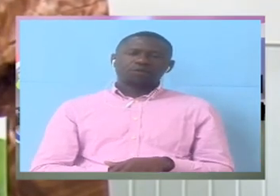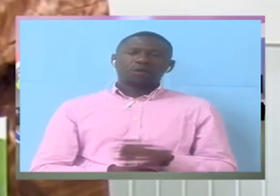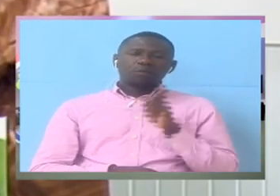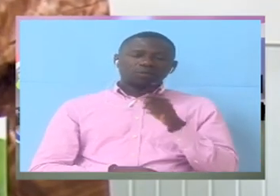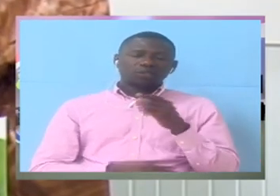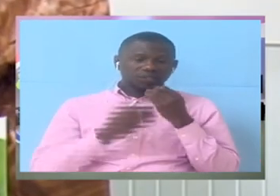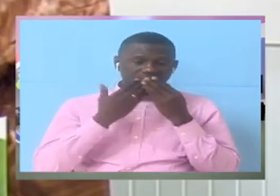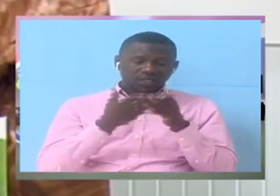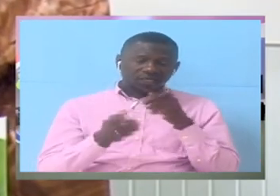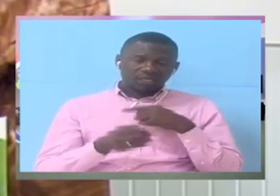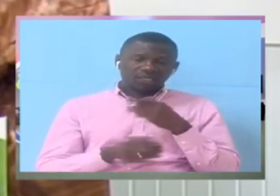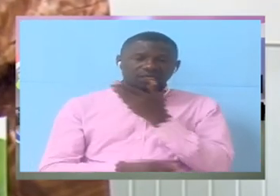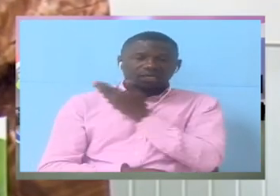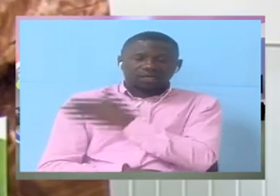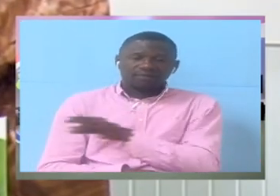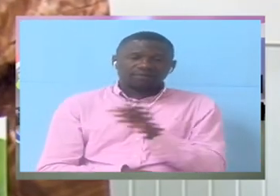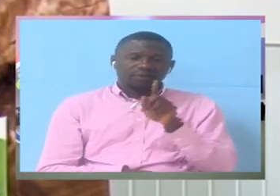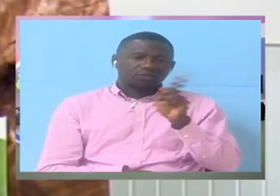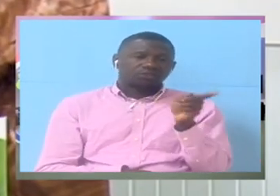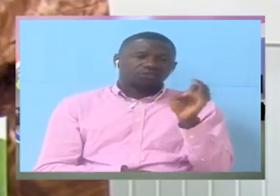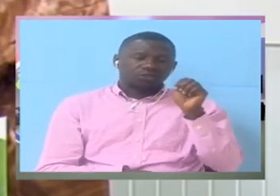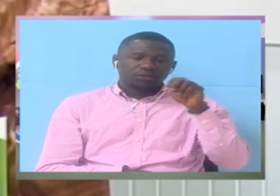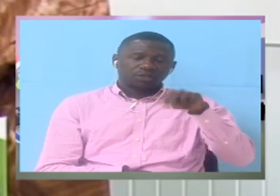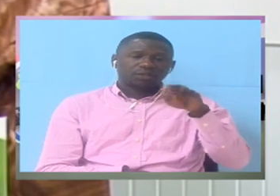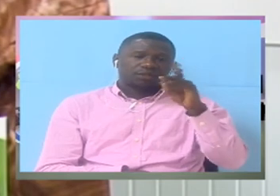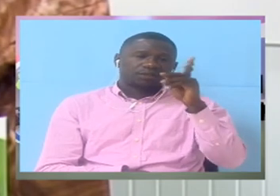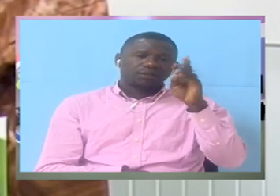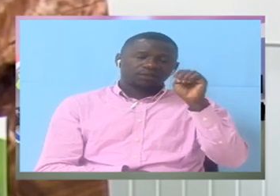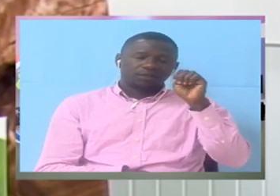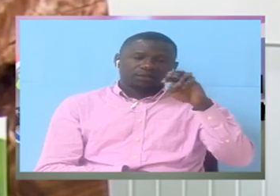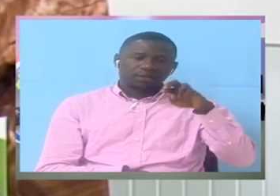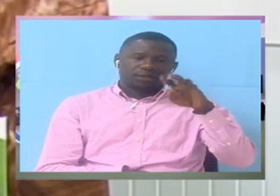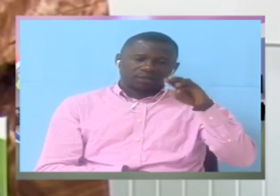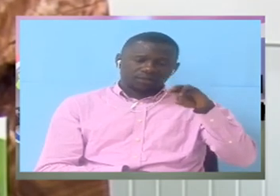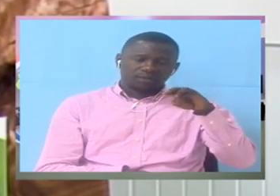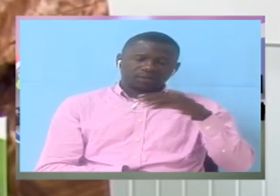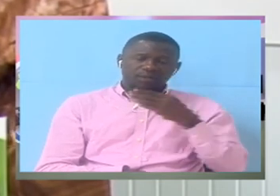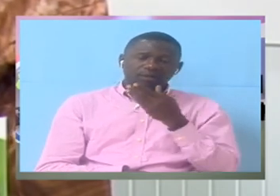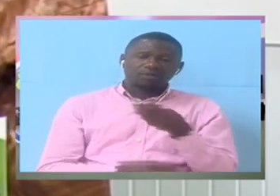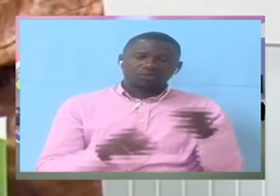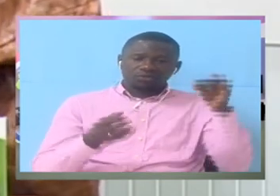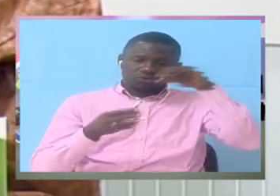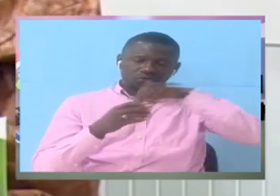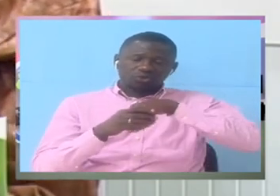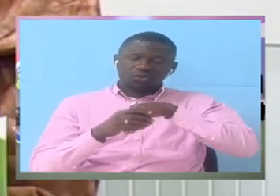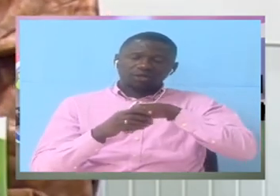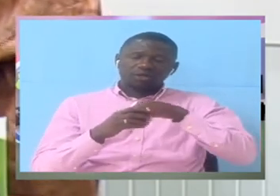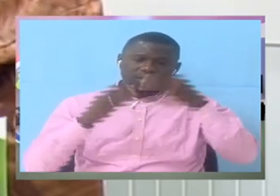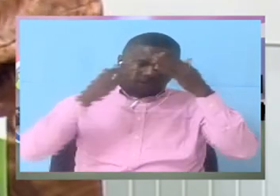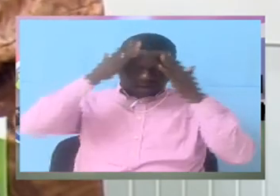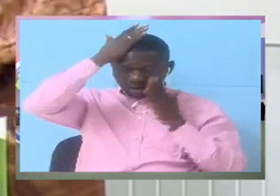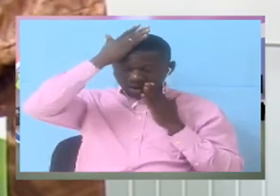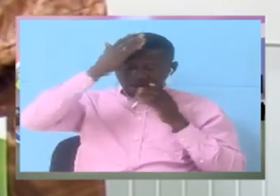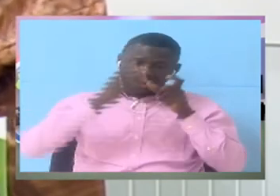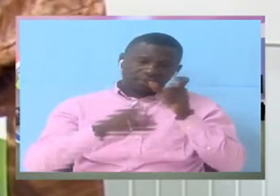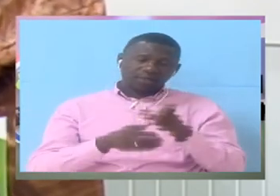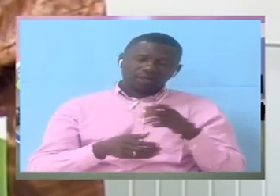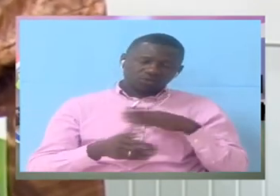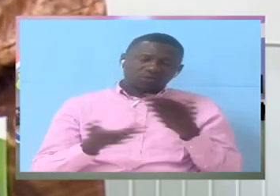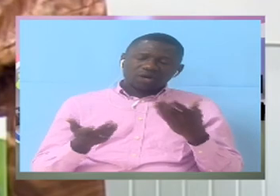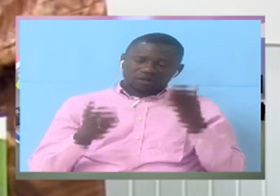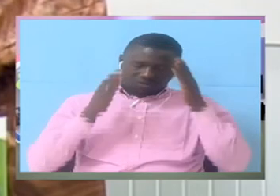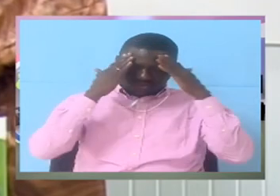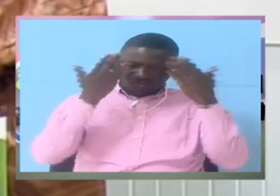saying that he left the Zandam and went to the army, that didn't find me in the Gambia. This is why